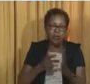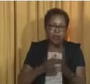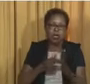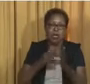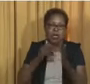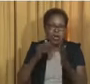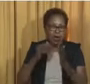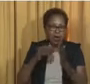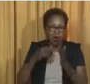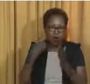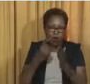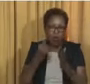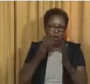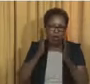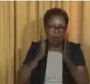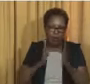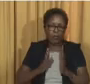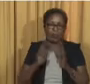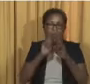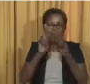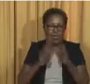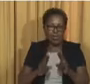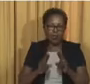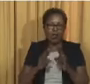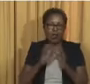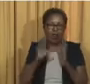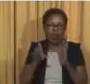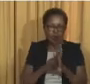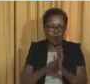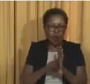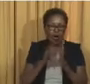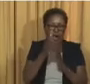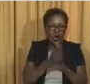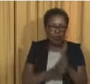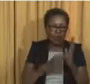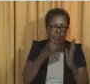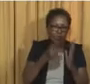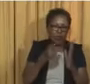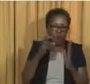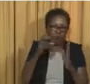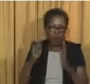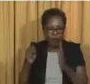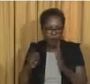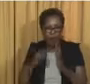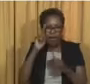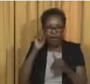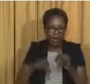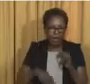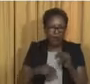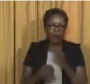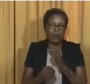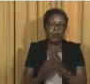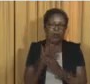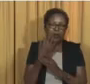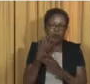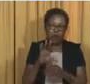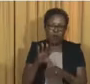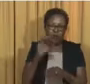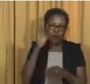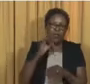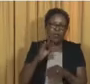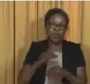principle. Therefore, Article 2(5) of the Constitution cannot be the basis for founding the applicability of